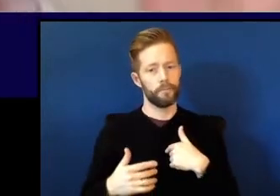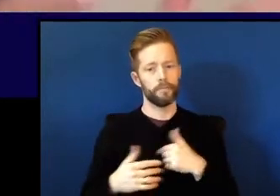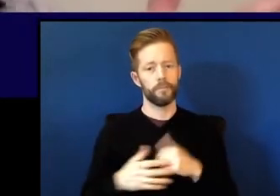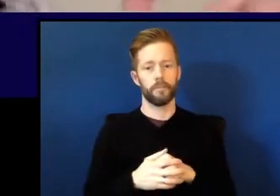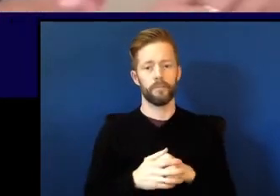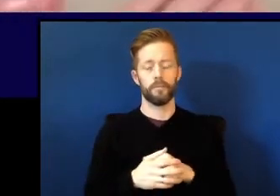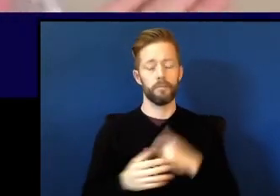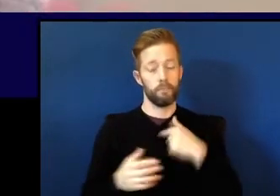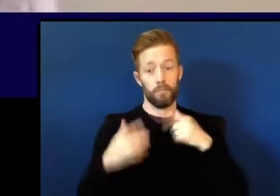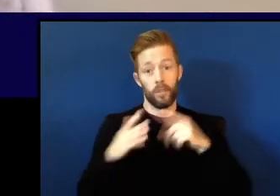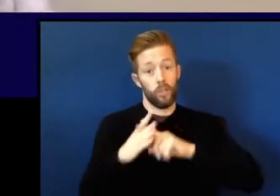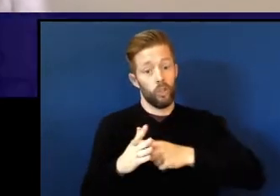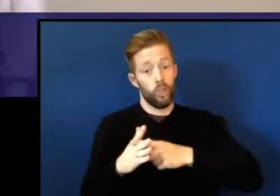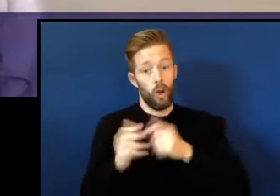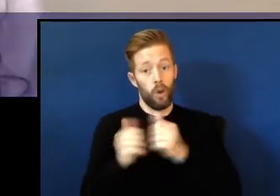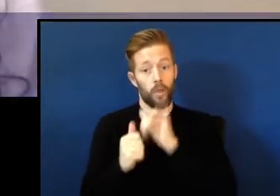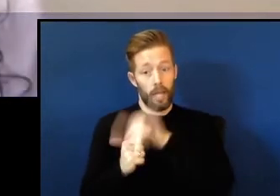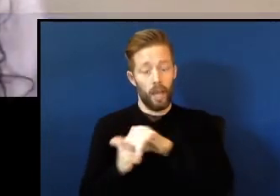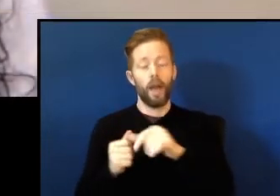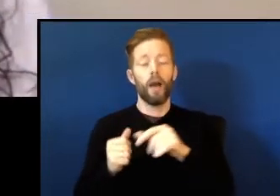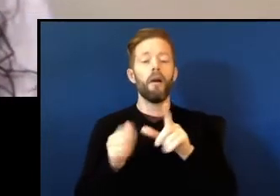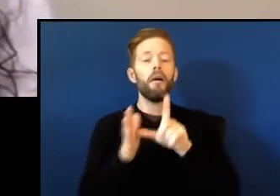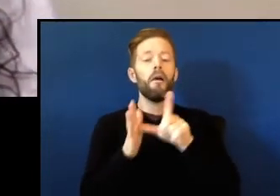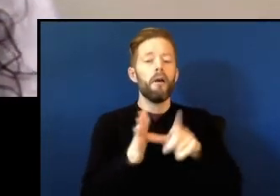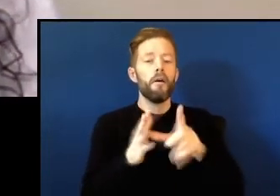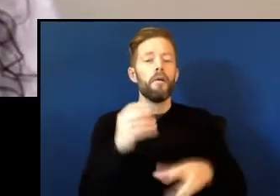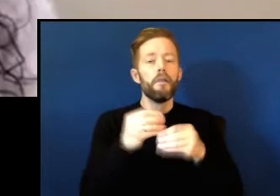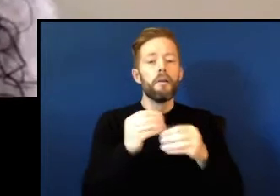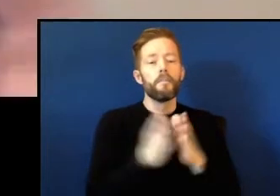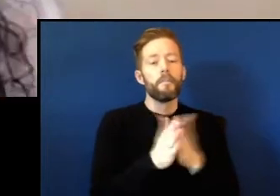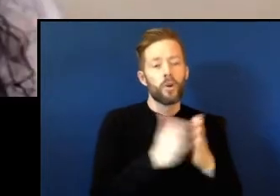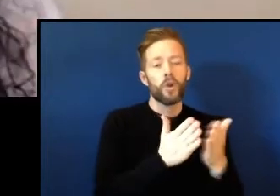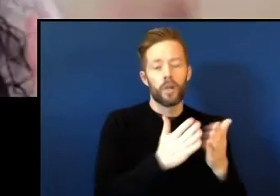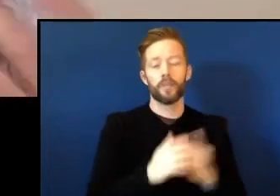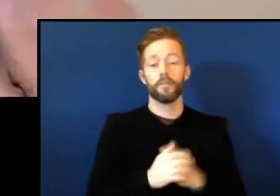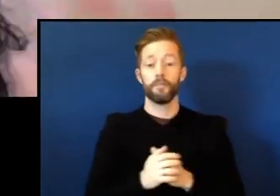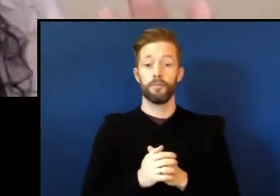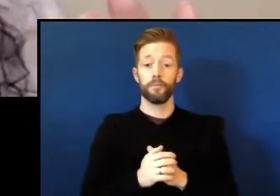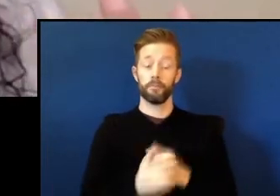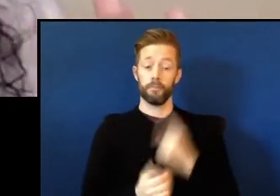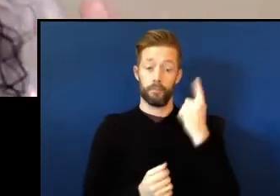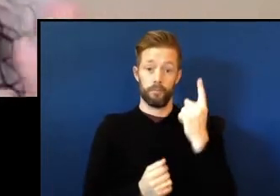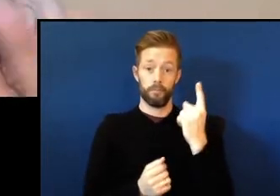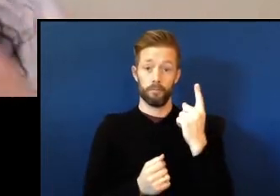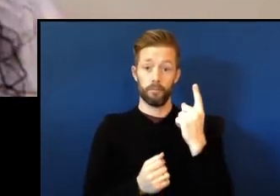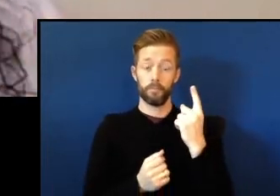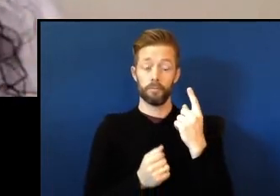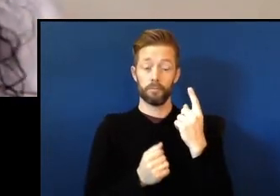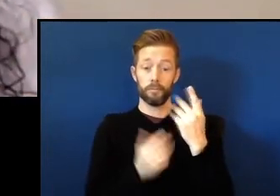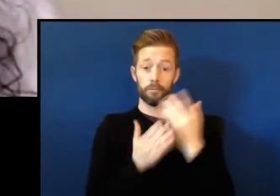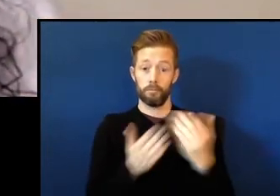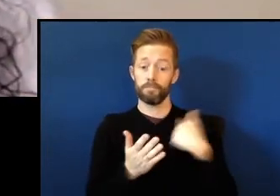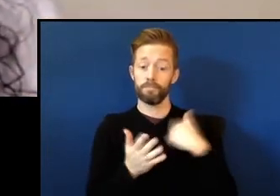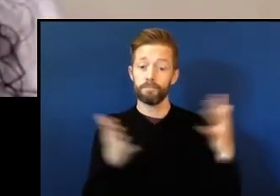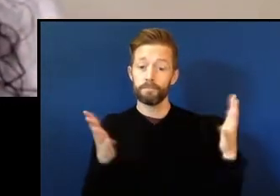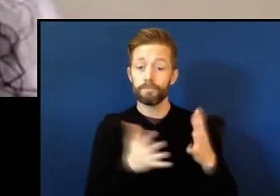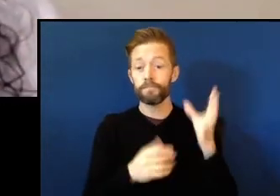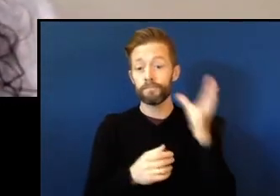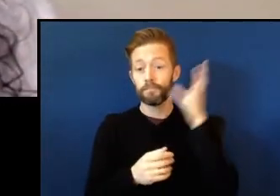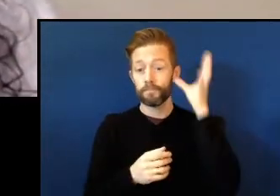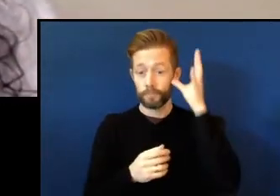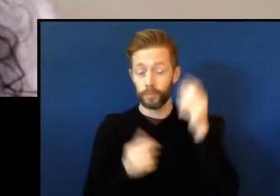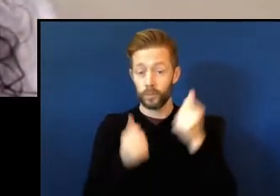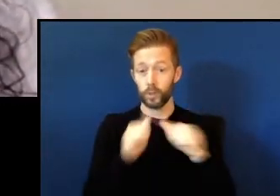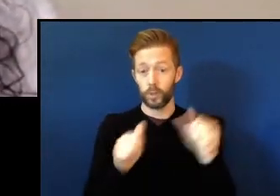start with that and then incorporate books. So one method that I ask parents to try at home is